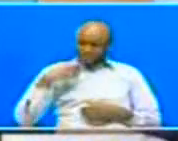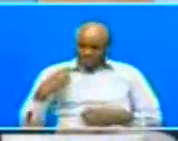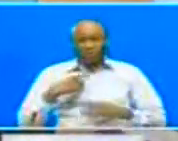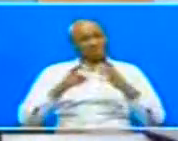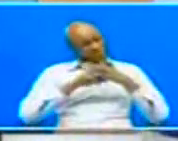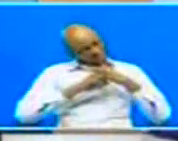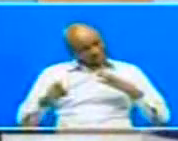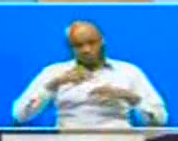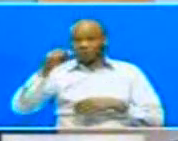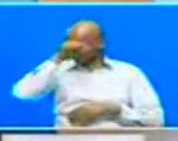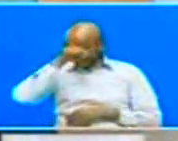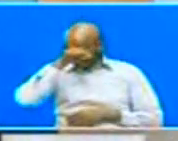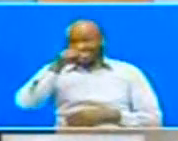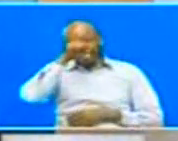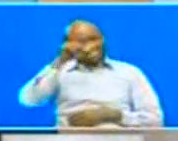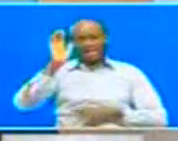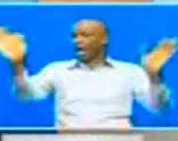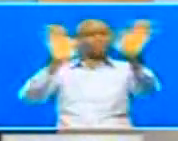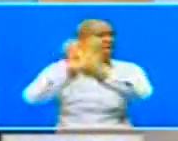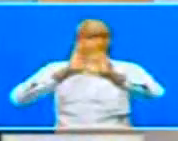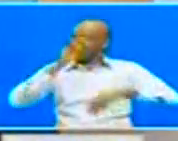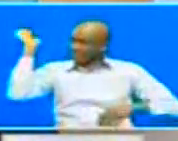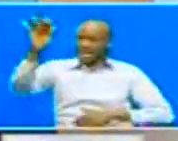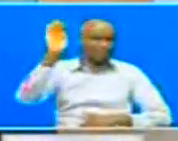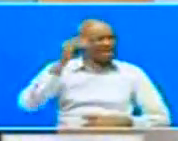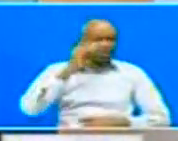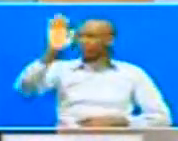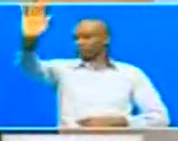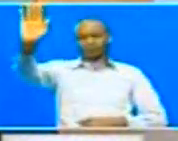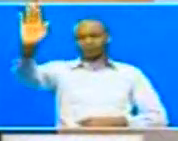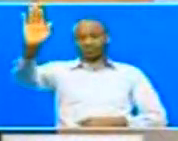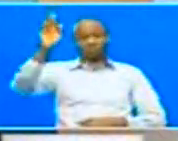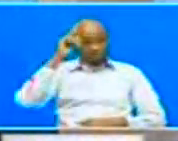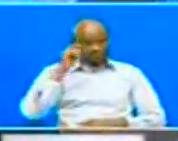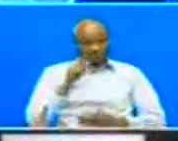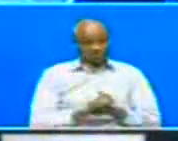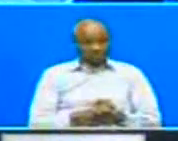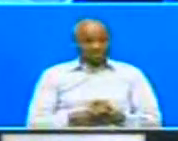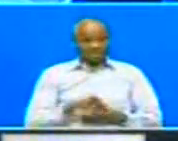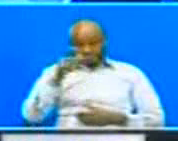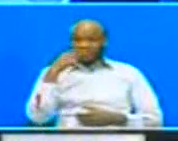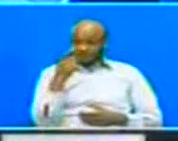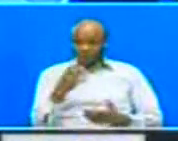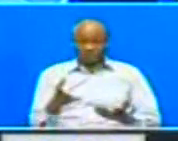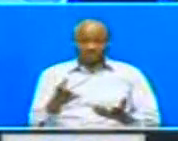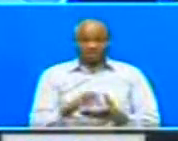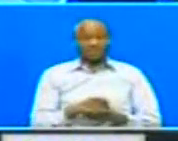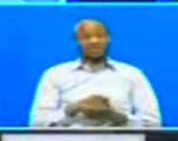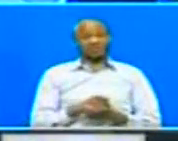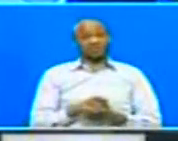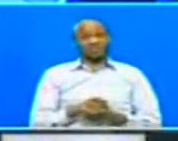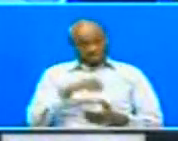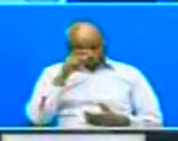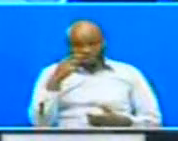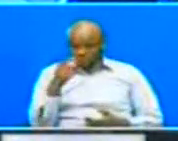into Turkey. And the Turks said no. They refused to let them in. They sent them back. So they refused to let them in, though. Let me finish. They sent them back, even though they